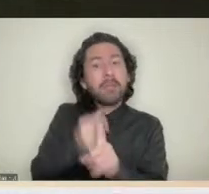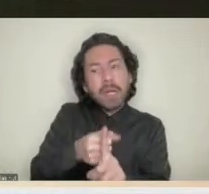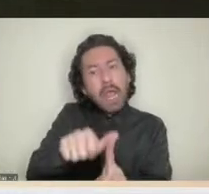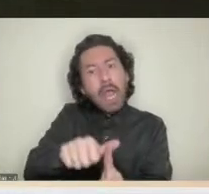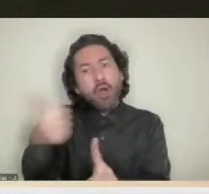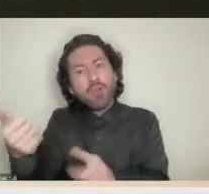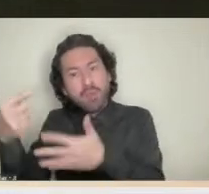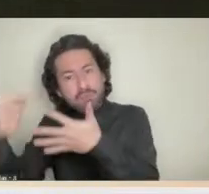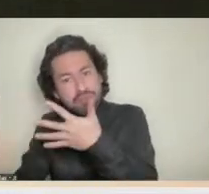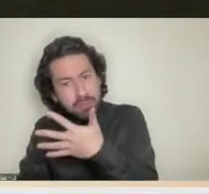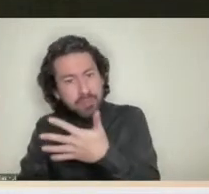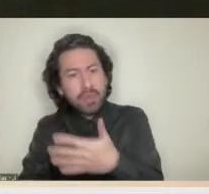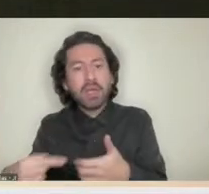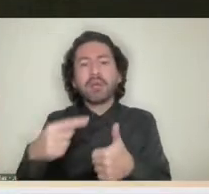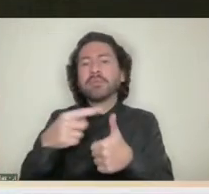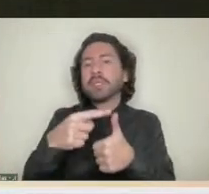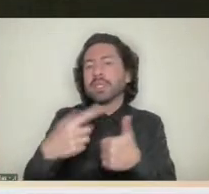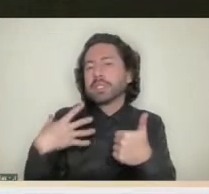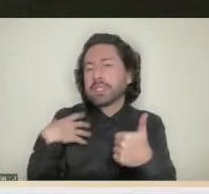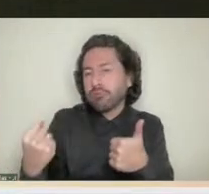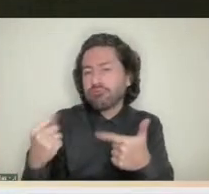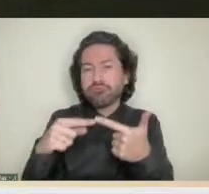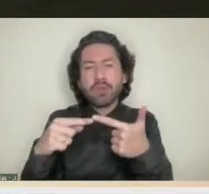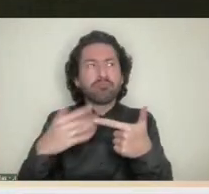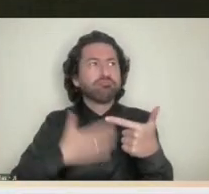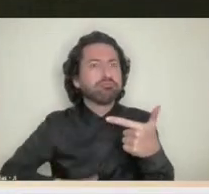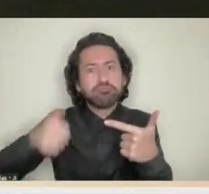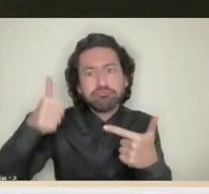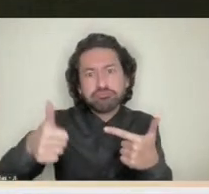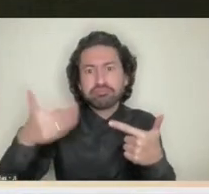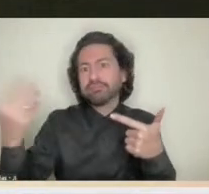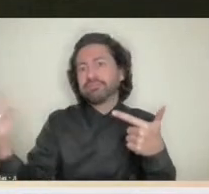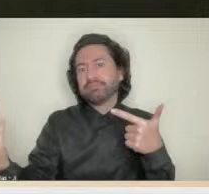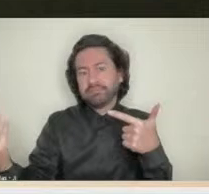the impact of other dimensions like health, well-being,